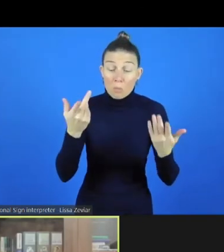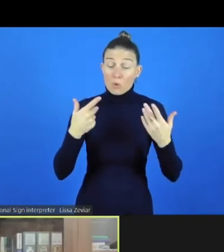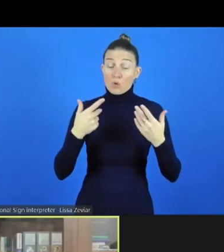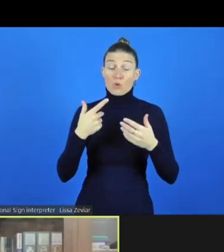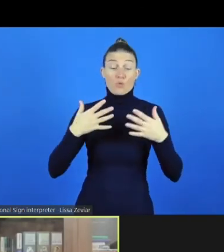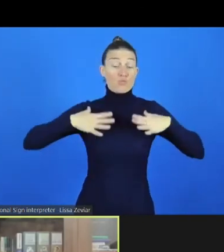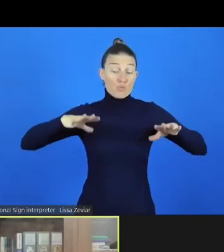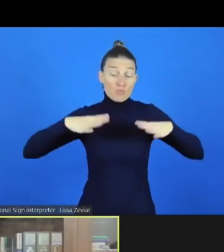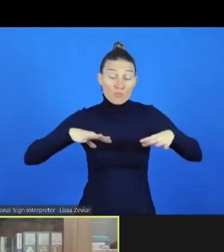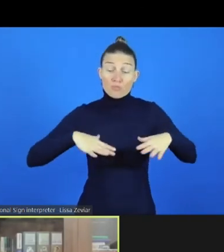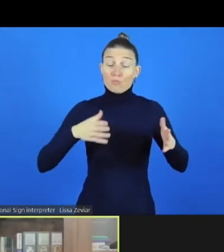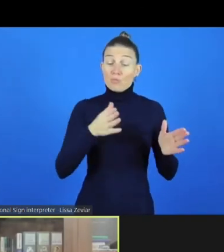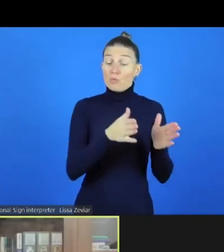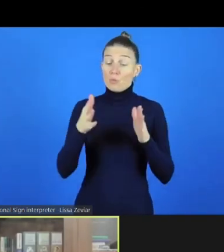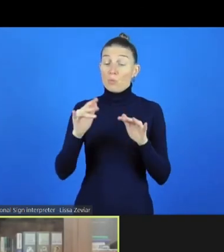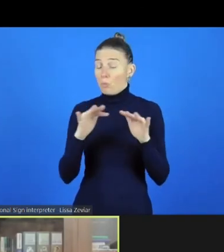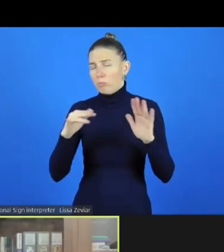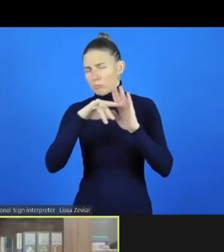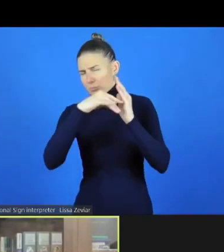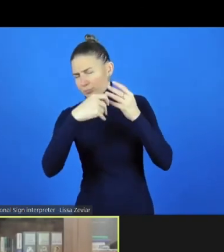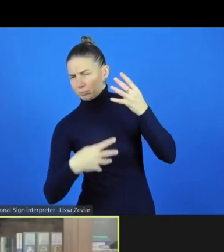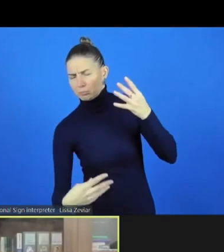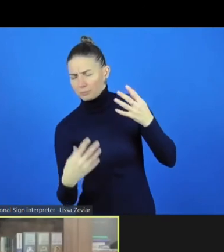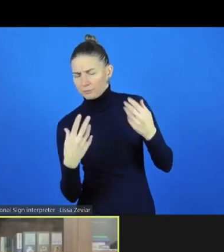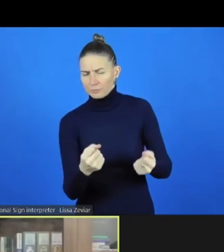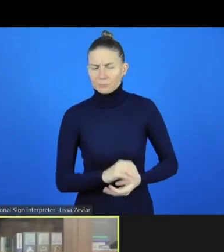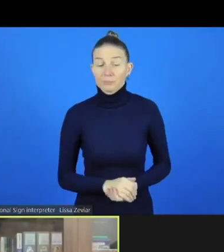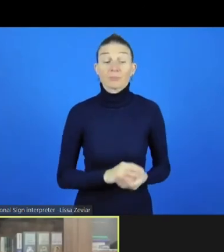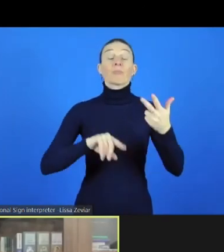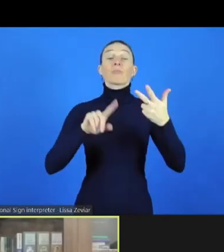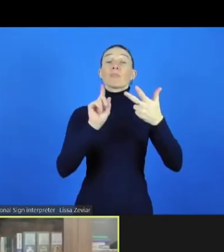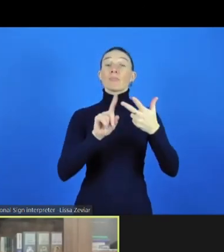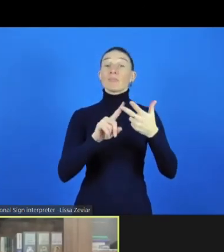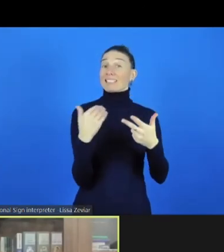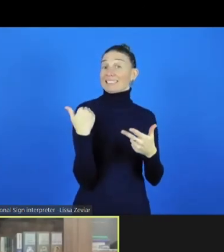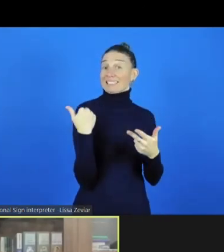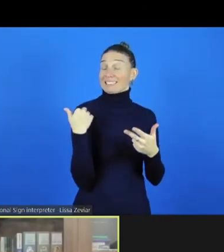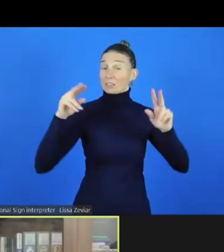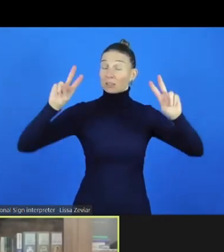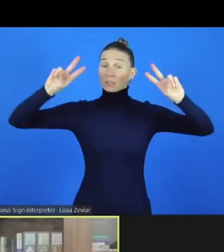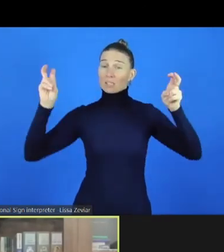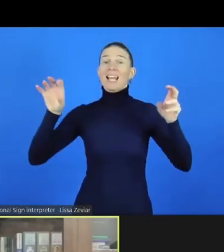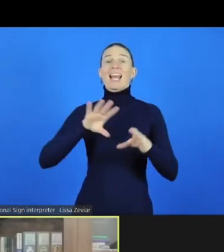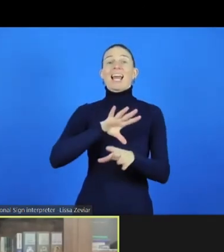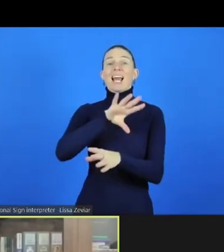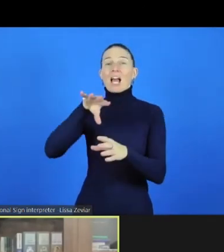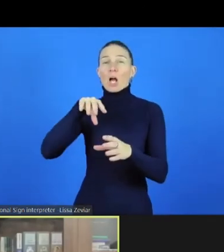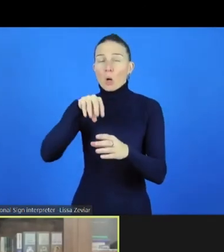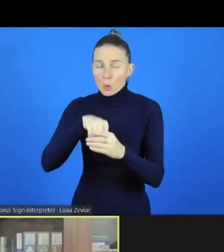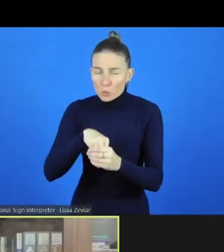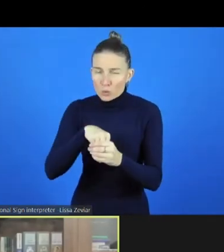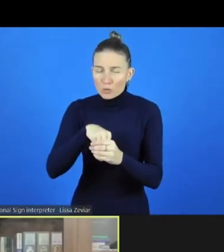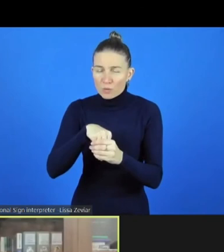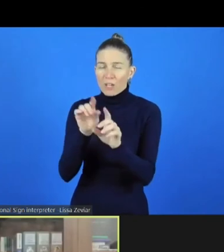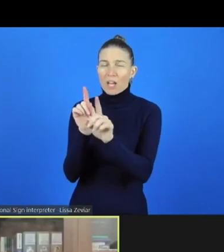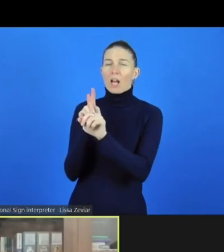list continues. There's a program which we've recently launched in India called an inclusive internship program named RUMP, which